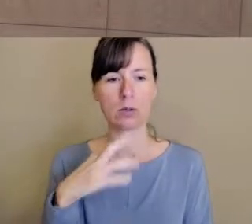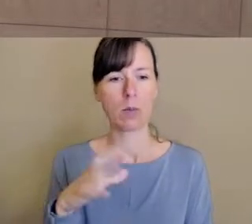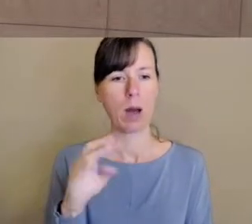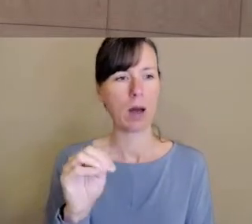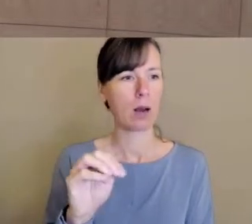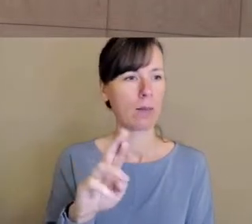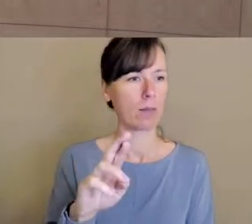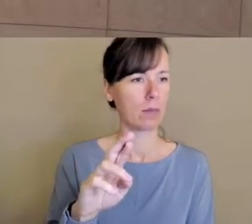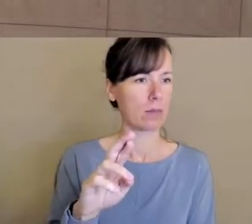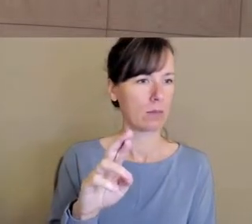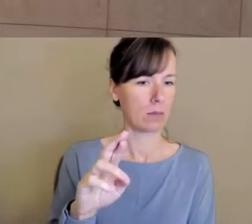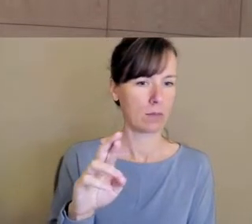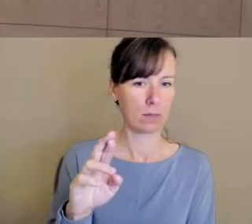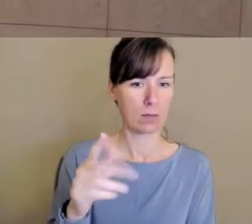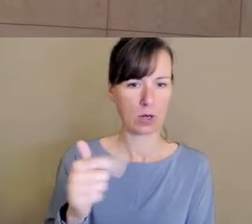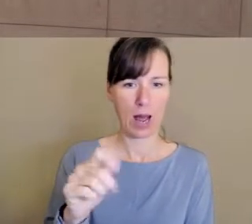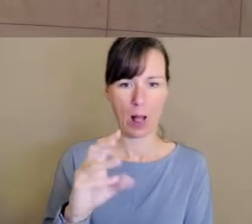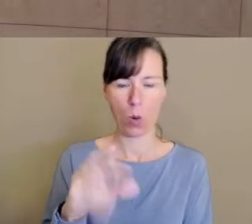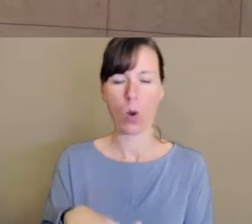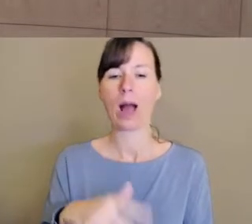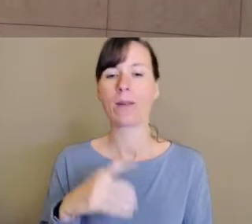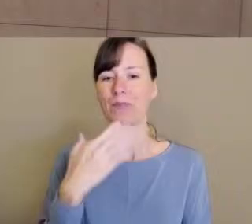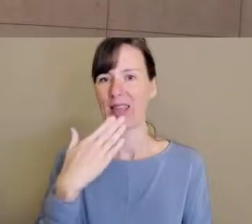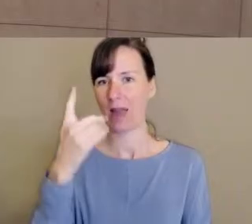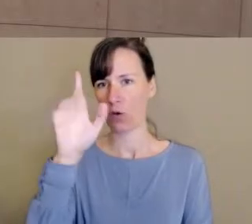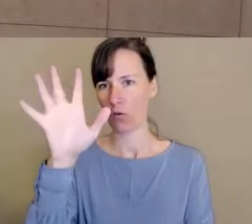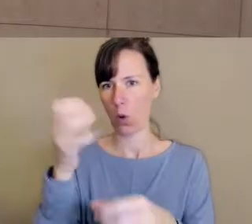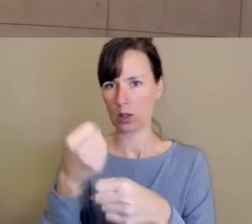Thank you for the overview, Mayor. I